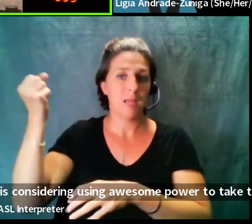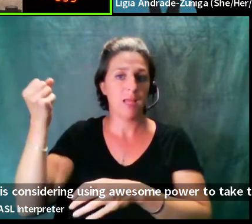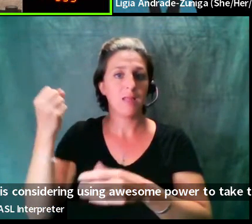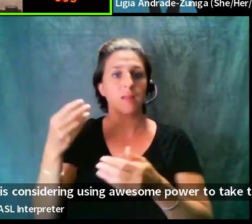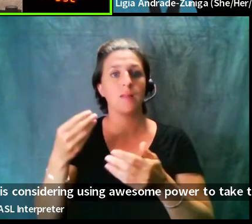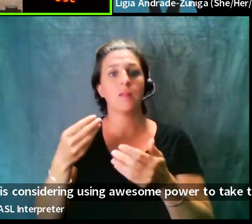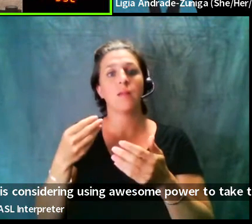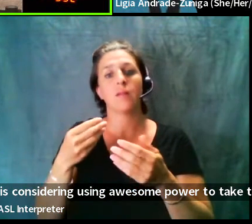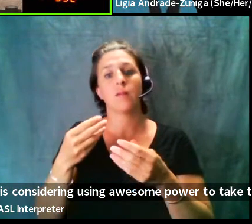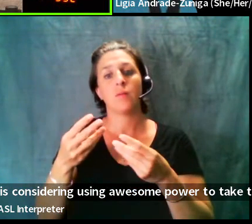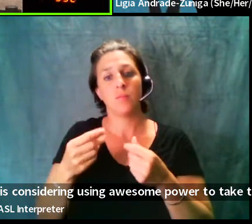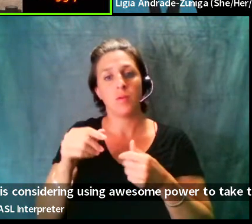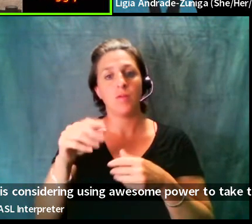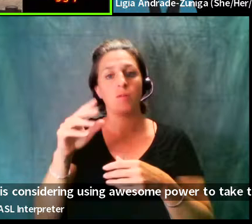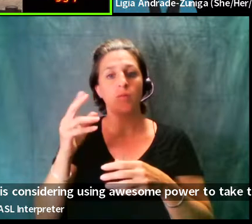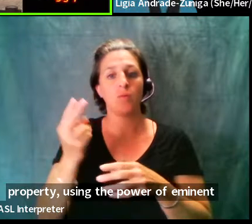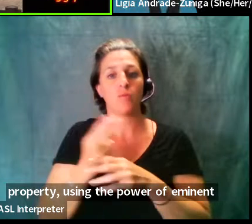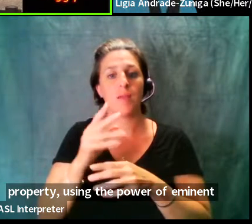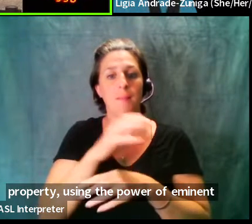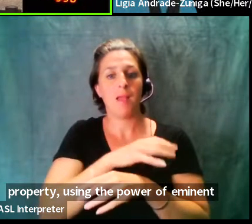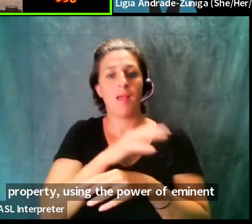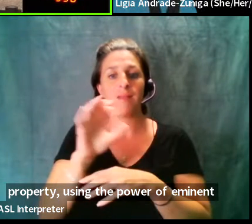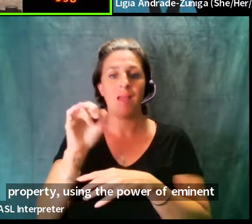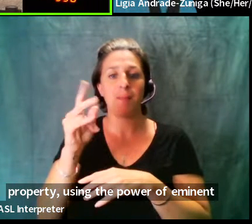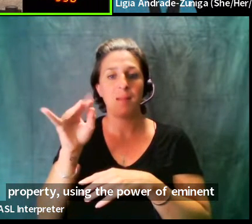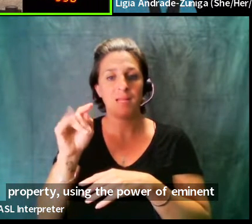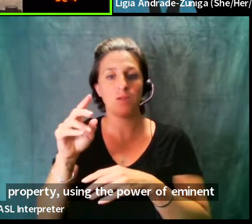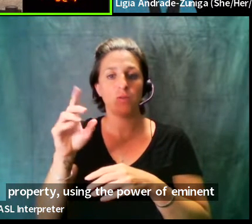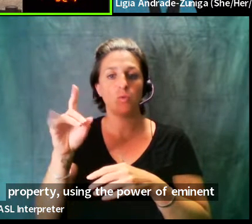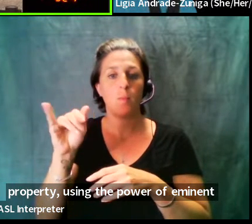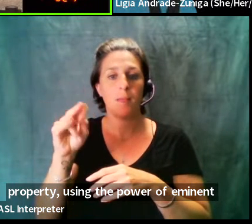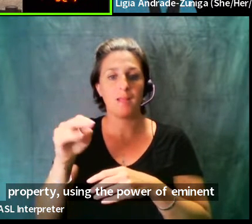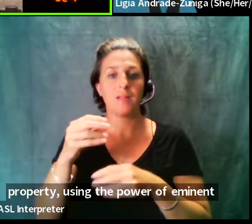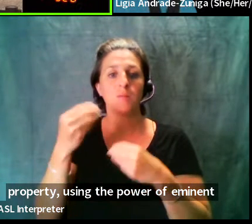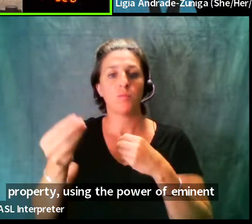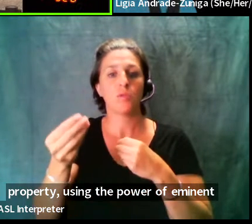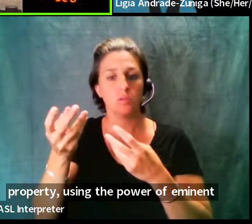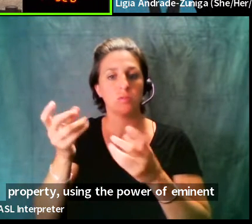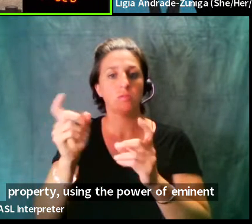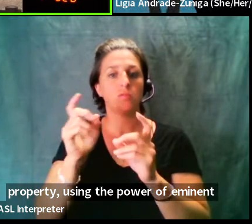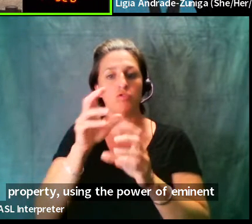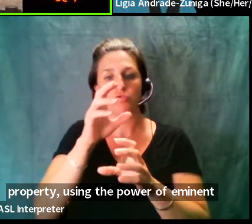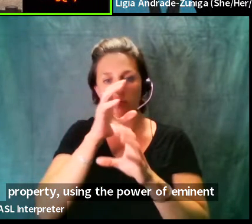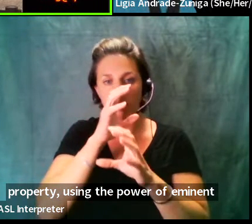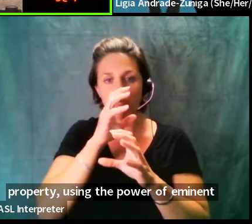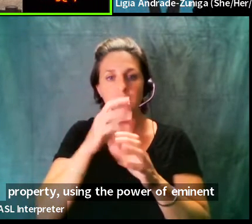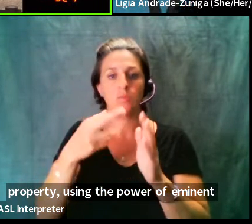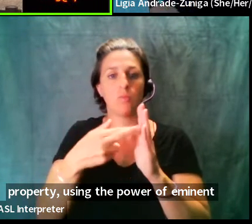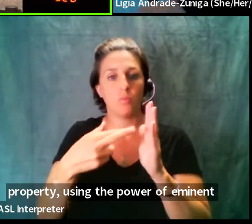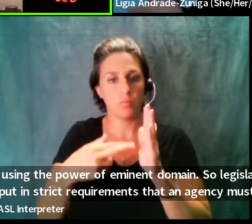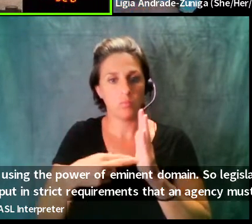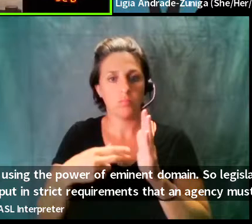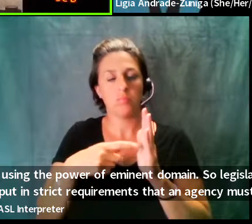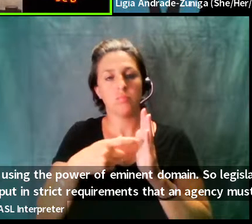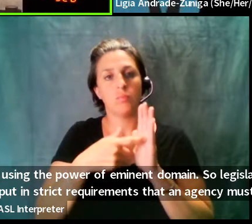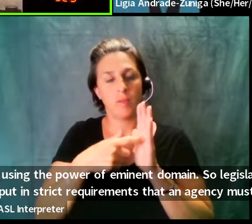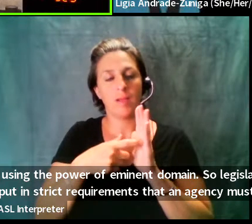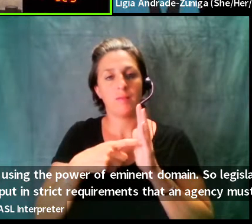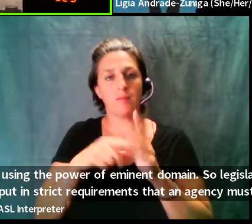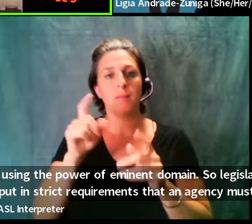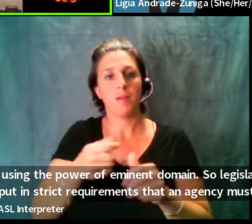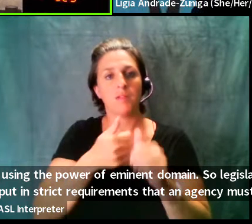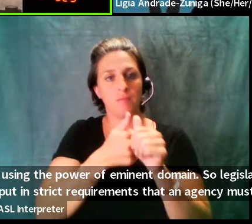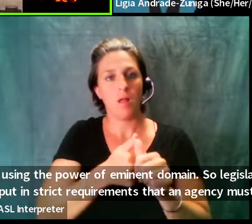eminent domain. So legislature have put in strict requirements that an agency must follow in order to take